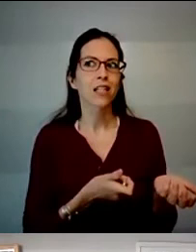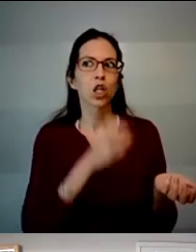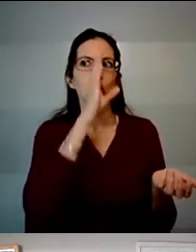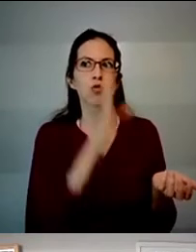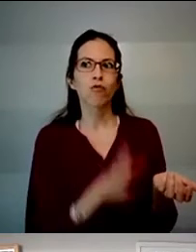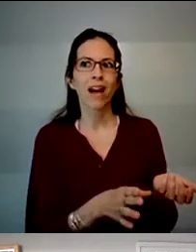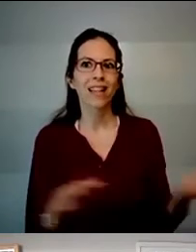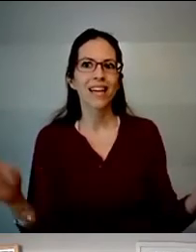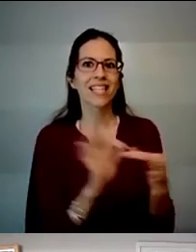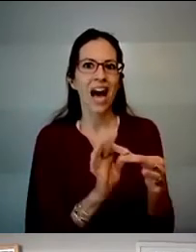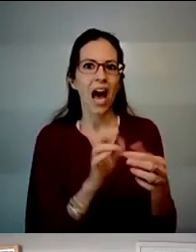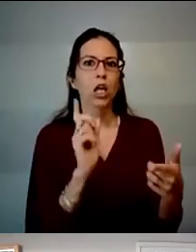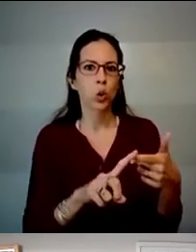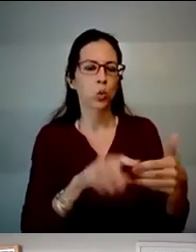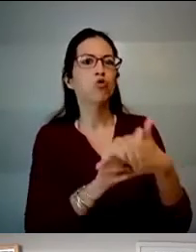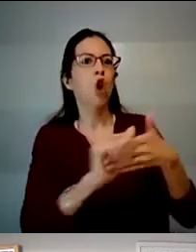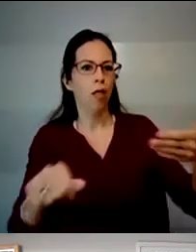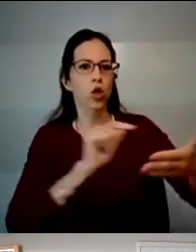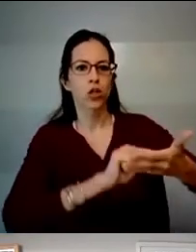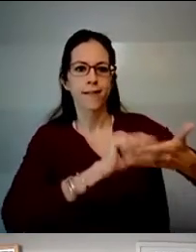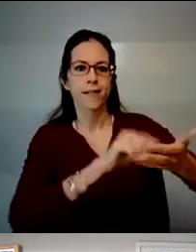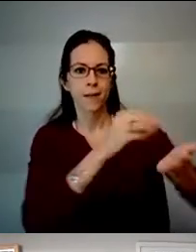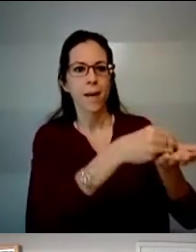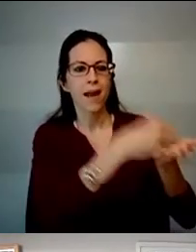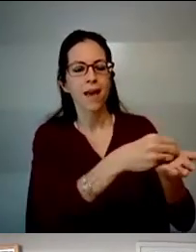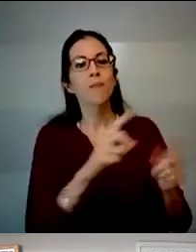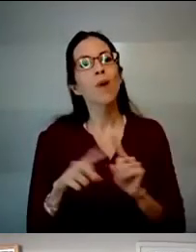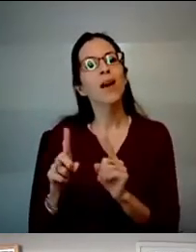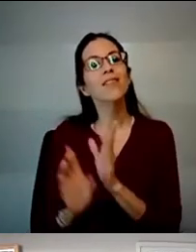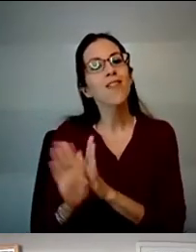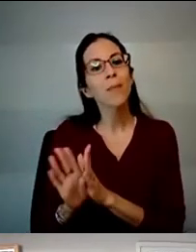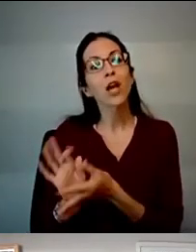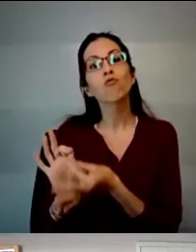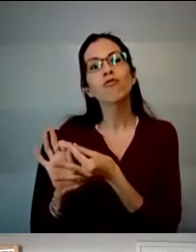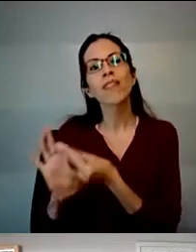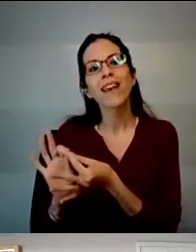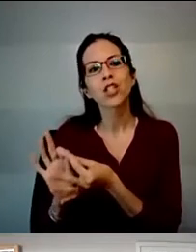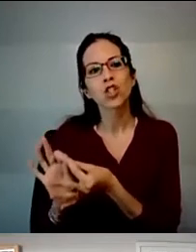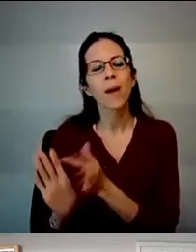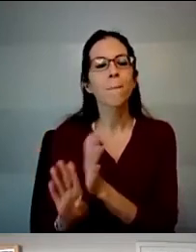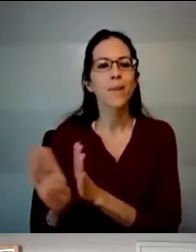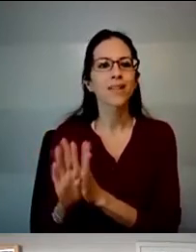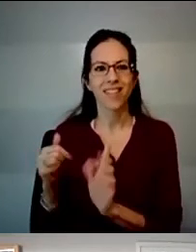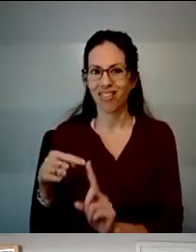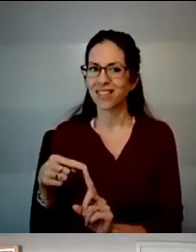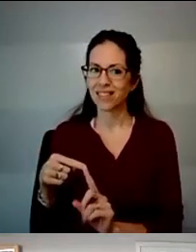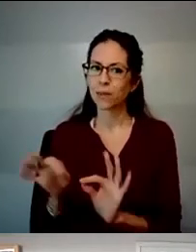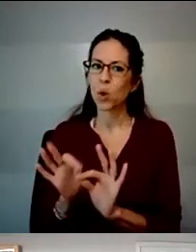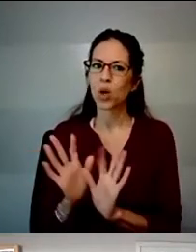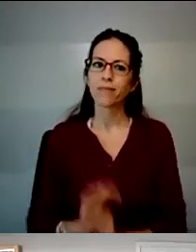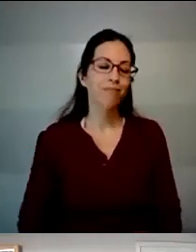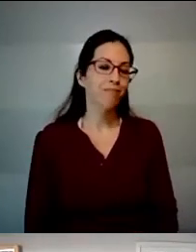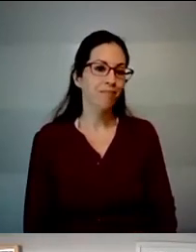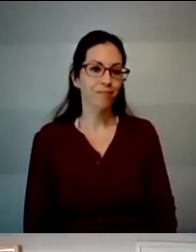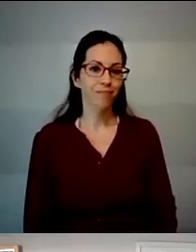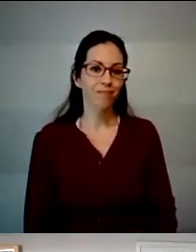to dollars, right? But it's like the relationship building. So yeah, that's what I would say.